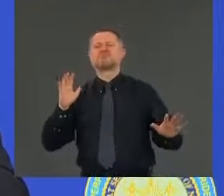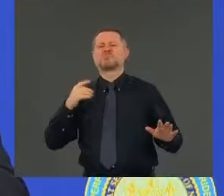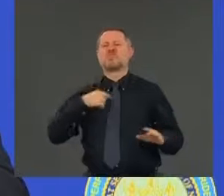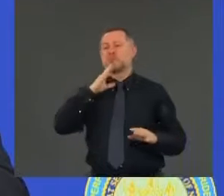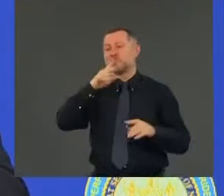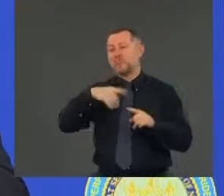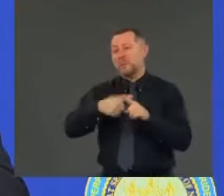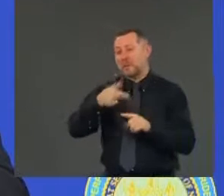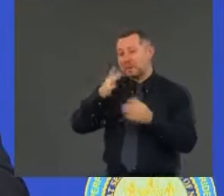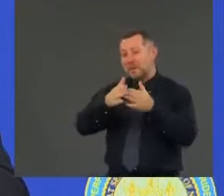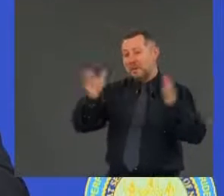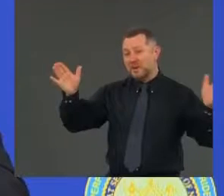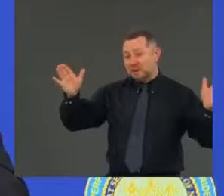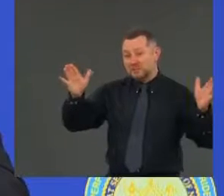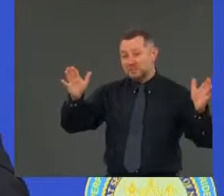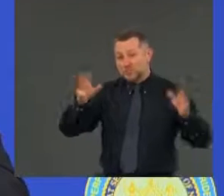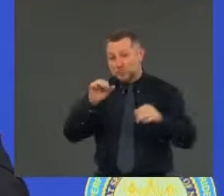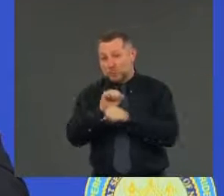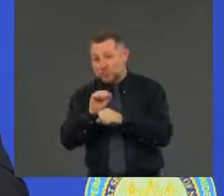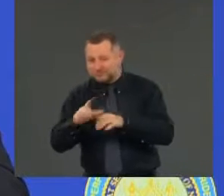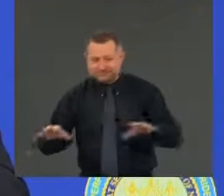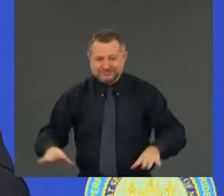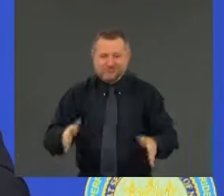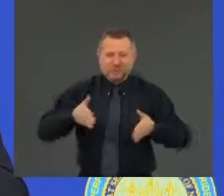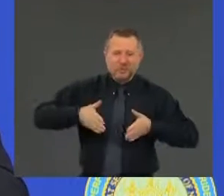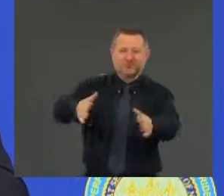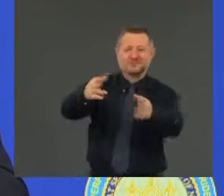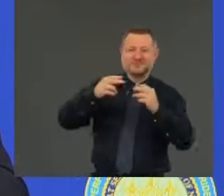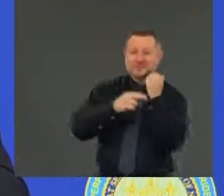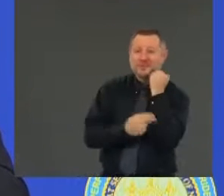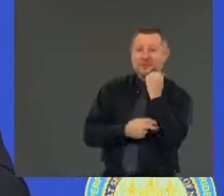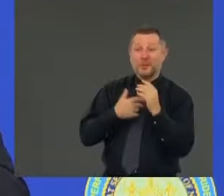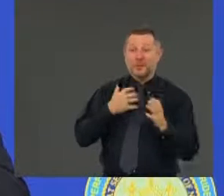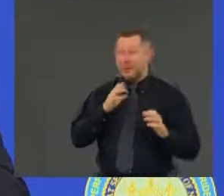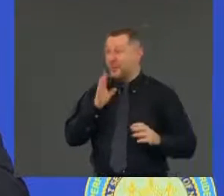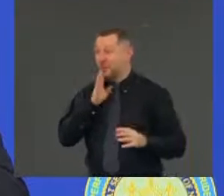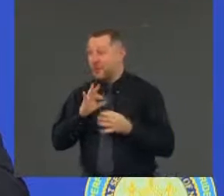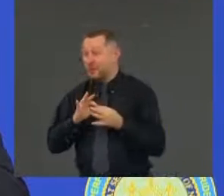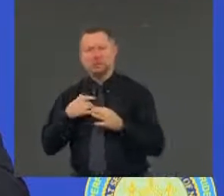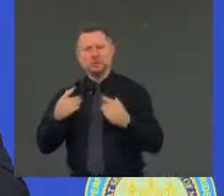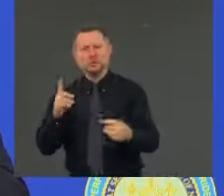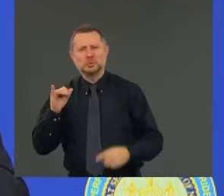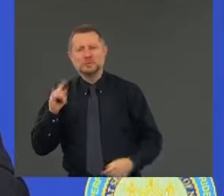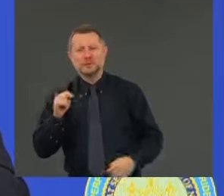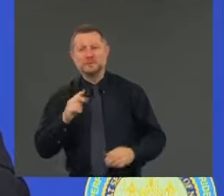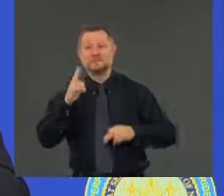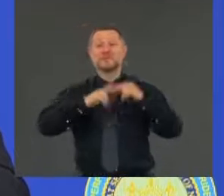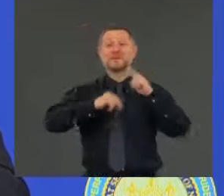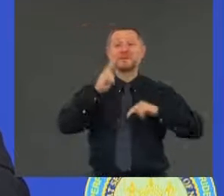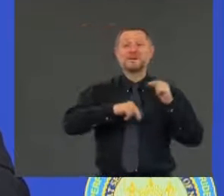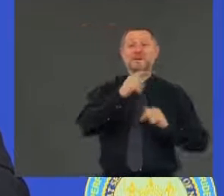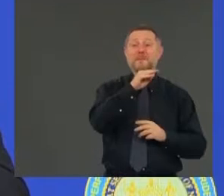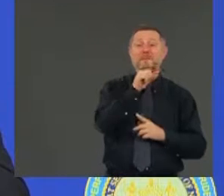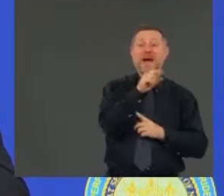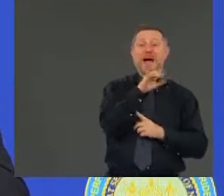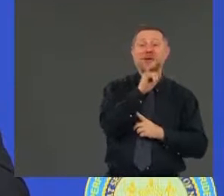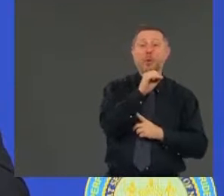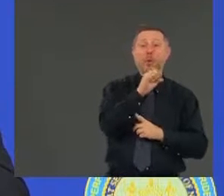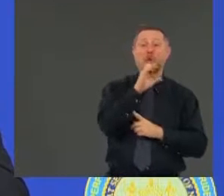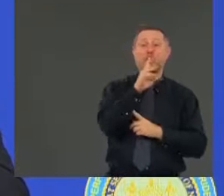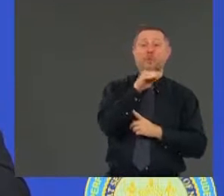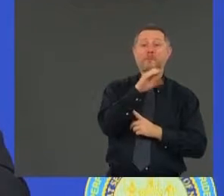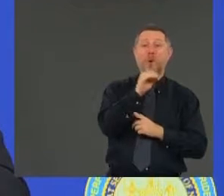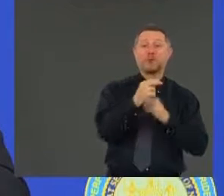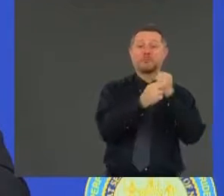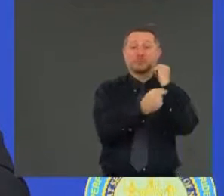say I'm going to build a Mario Cuomo Bridge, I build it. I say I'm going to redo tunnels, I do it. So I want to keep, I